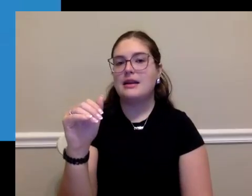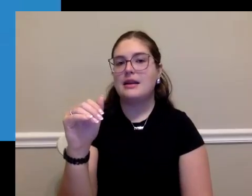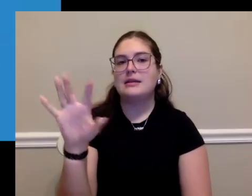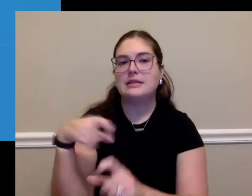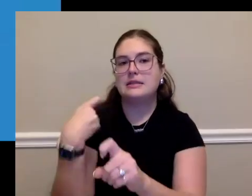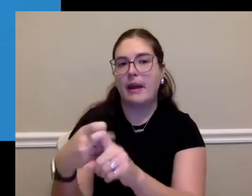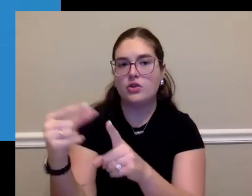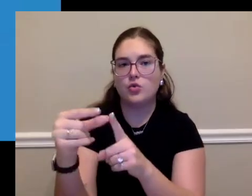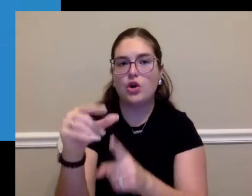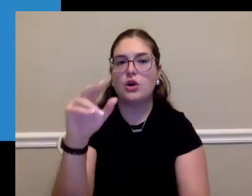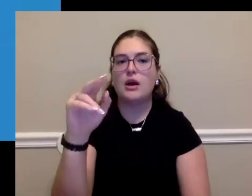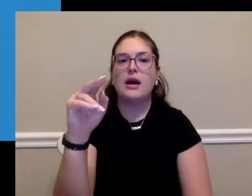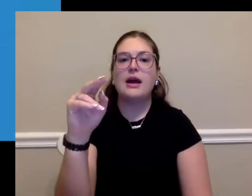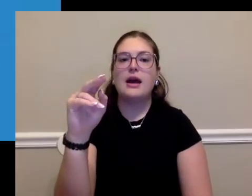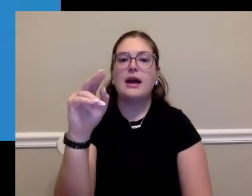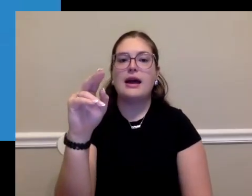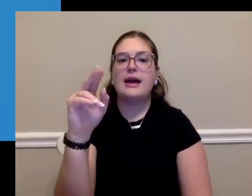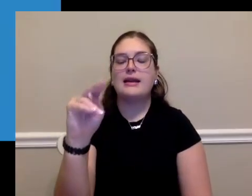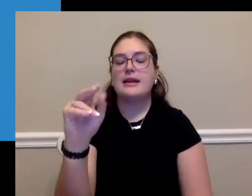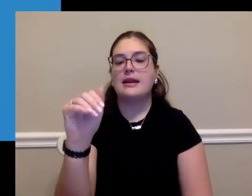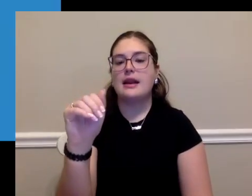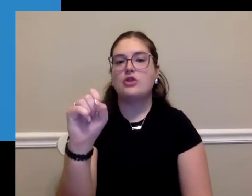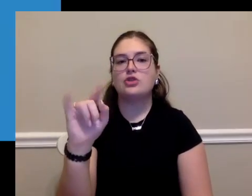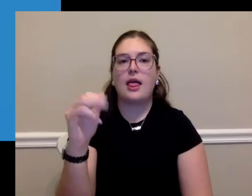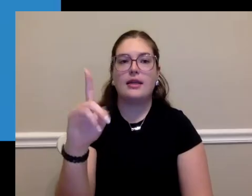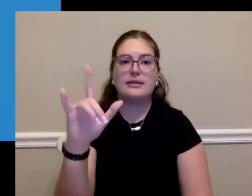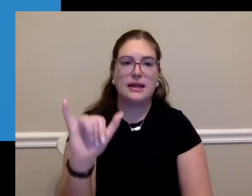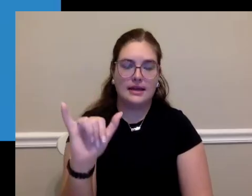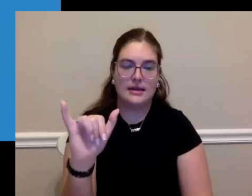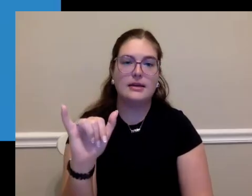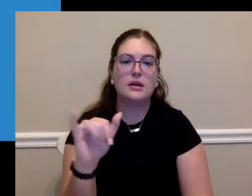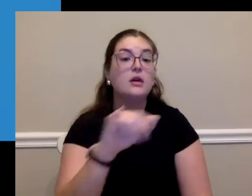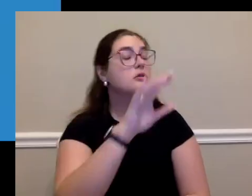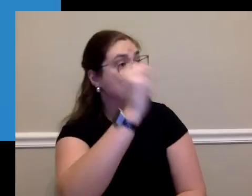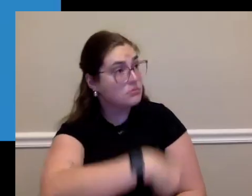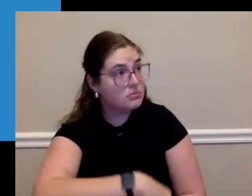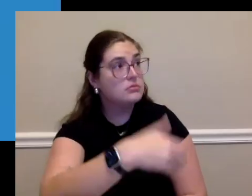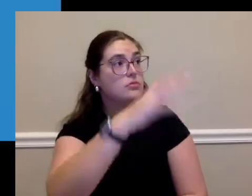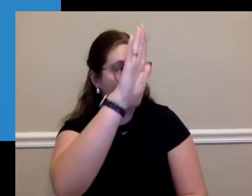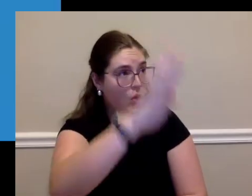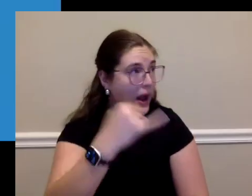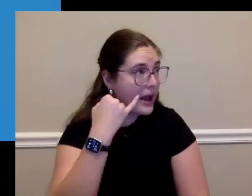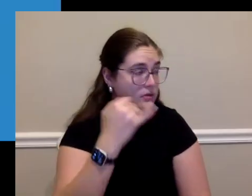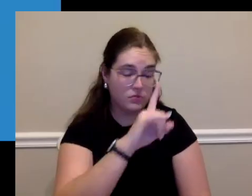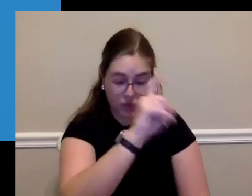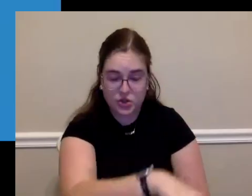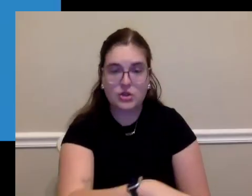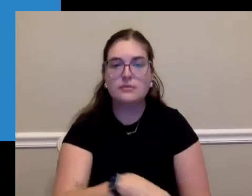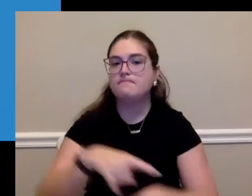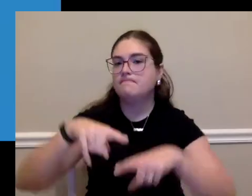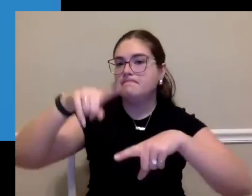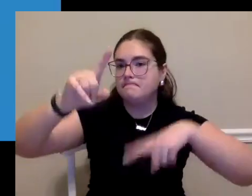the first question from the Q&A. Yes. So that's a great question. And it depends. There